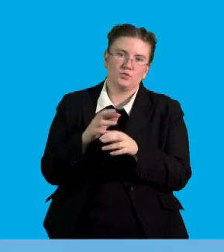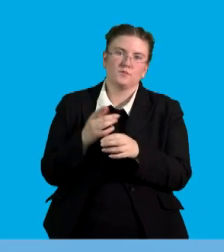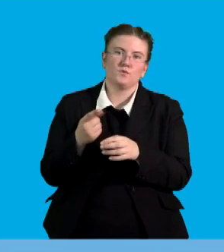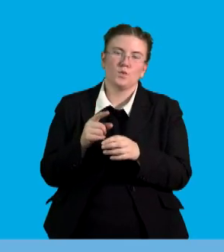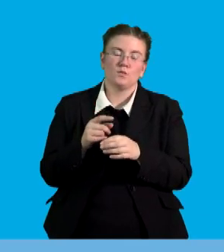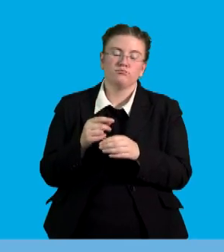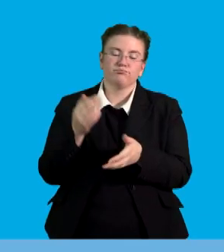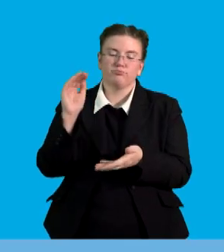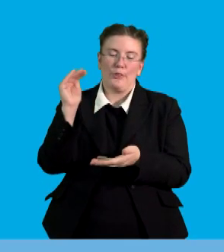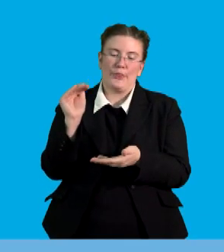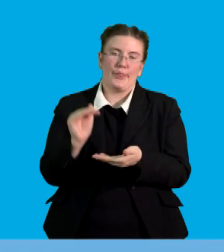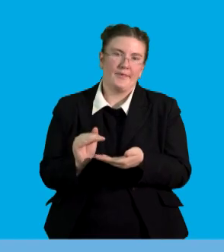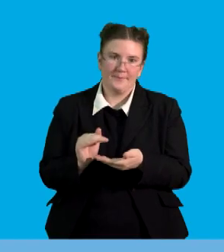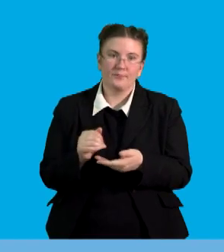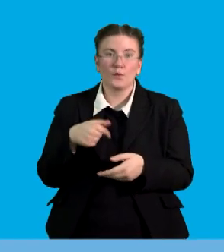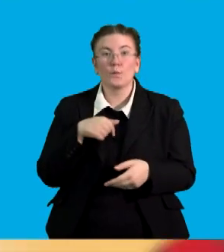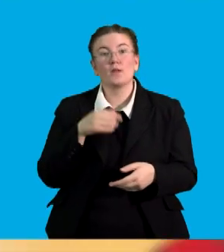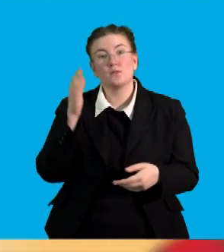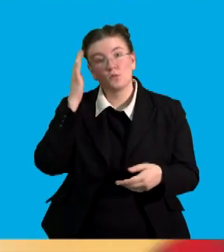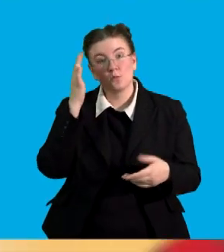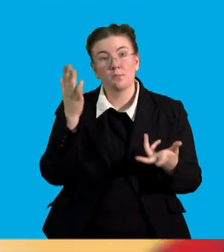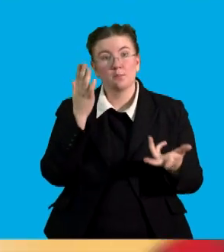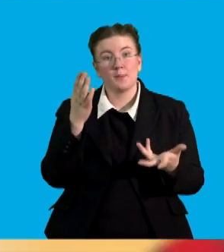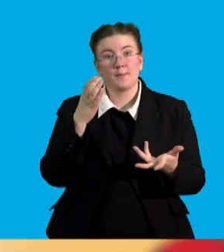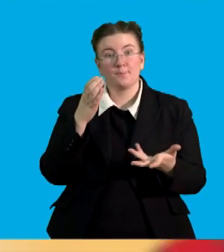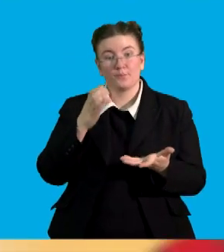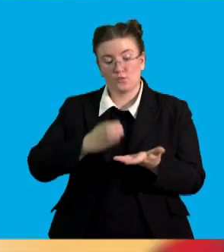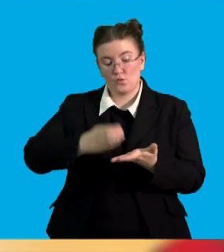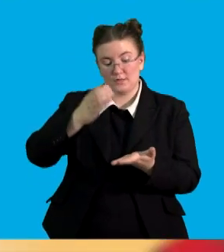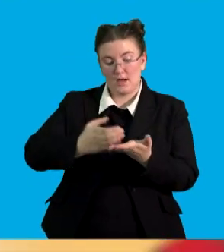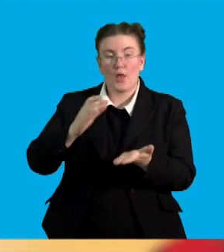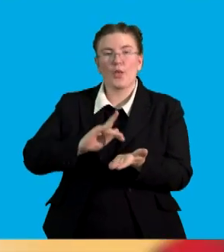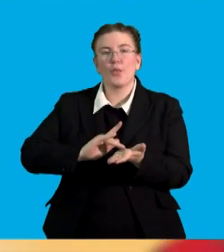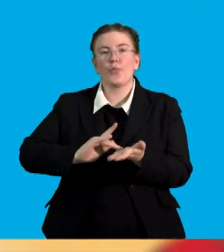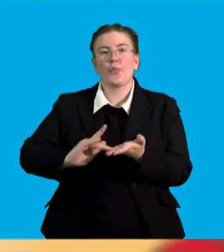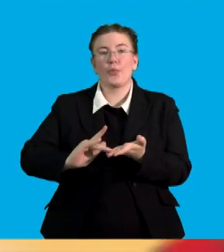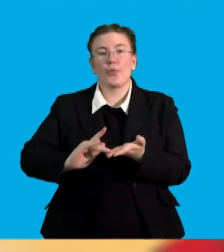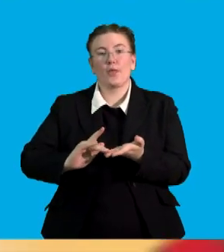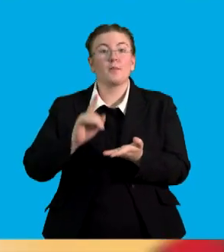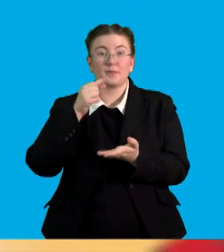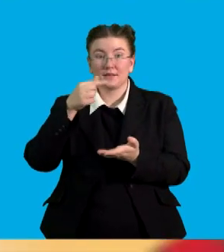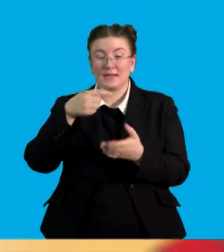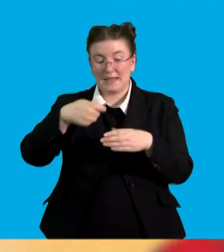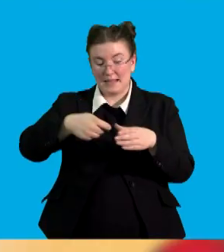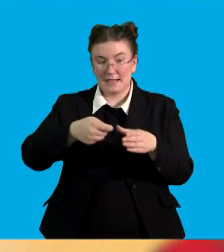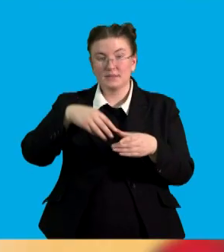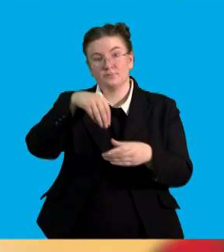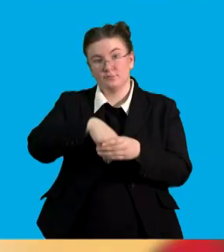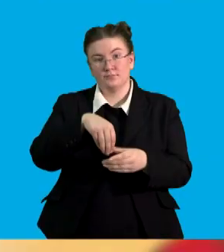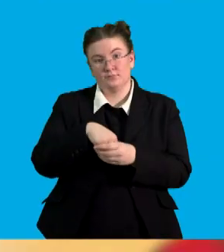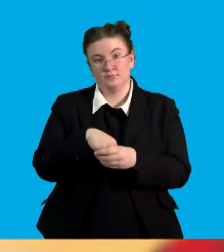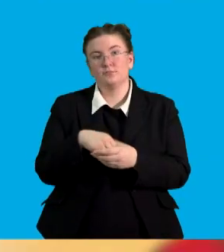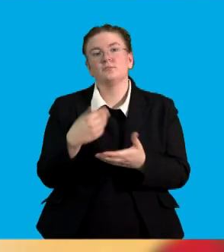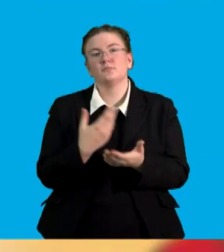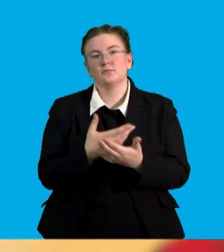fit into a smaller volume. You know that if you have an empty container, it's not really empty. There are gas particles there.